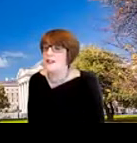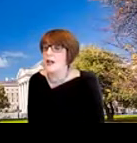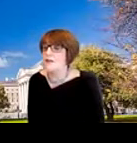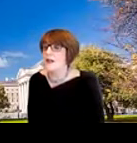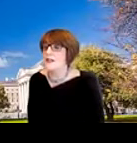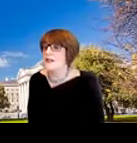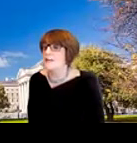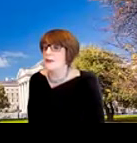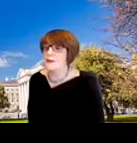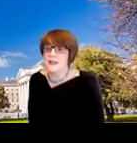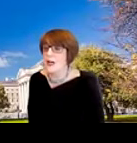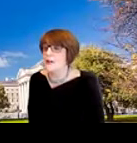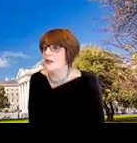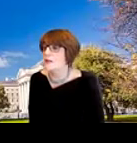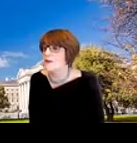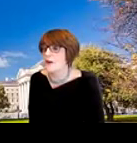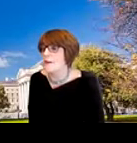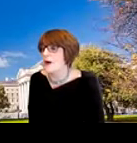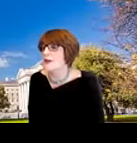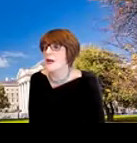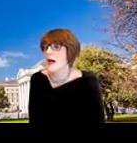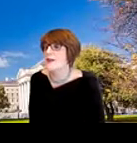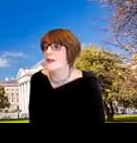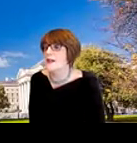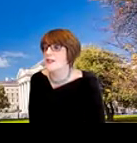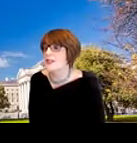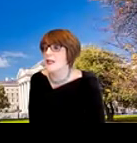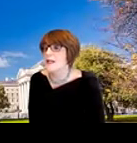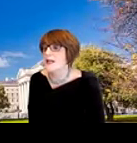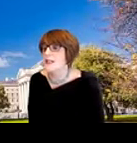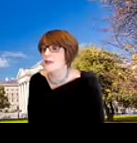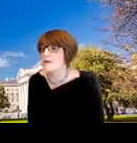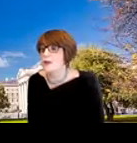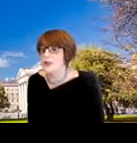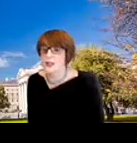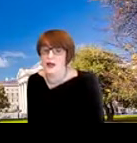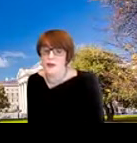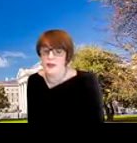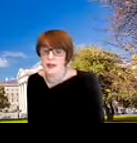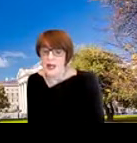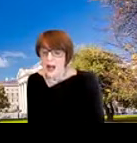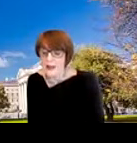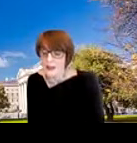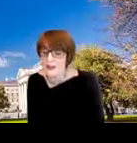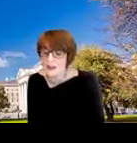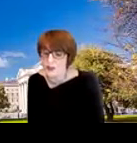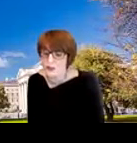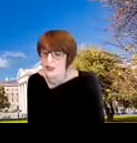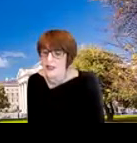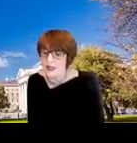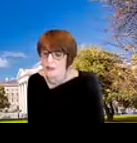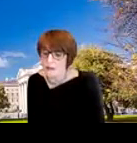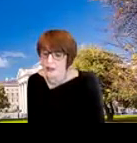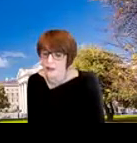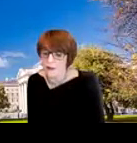vaccine side effects, but the side effects were very minor and they lasted less than 48 hours. And I think this is